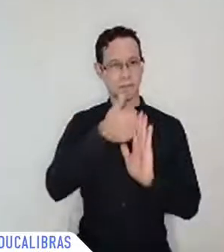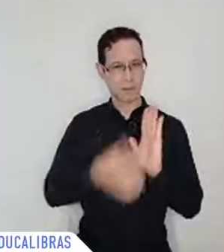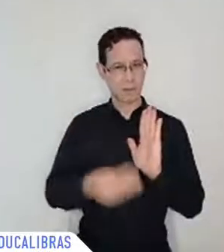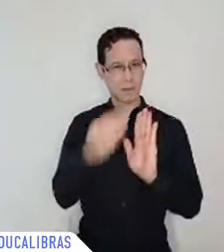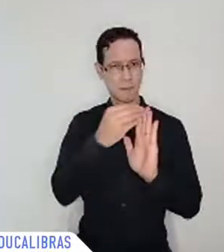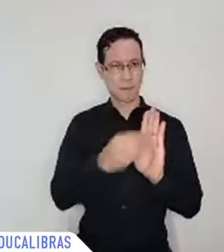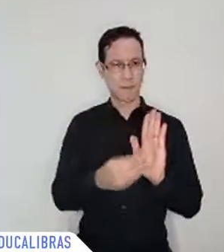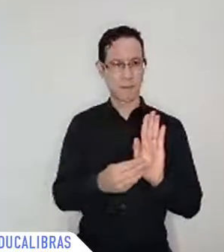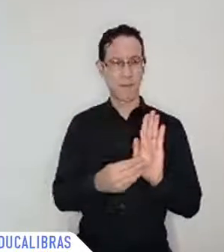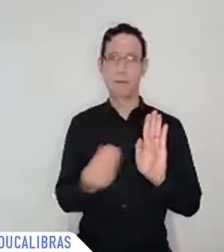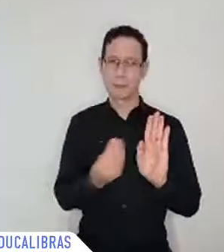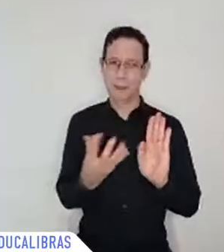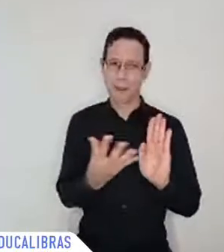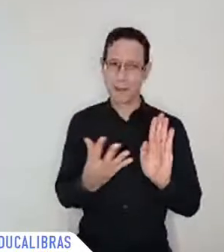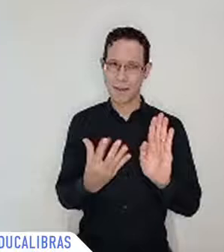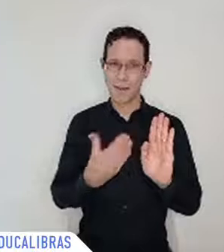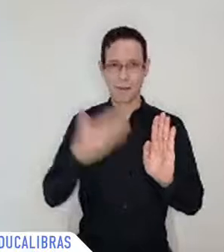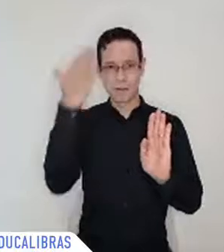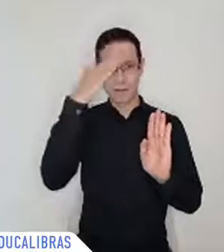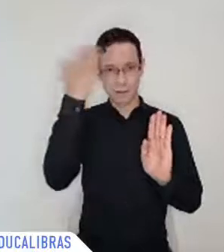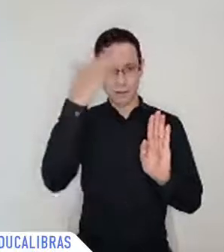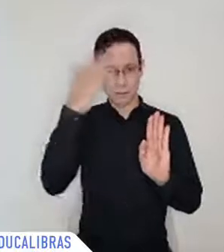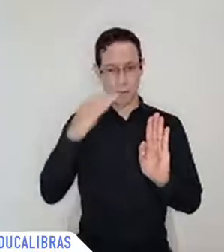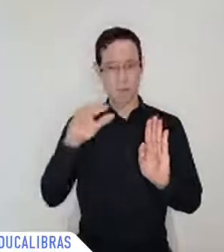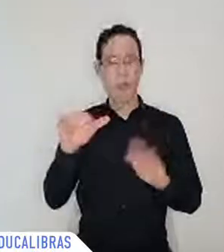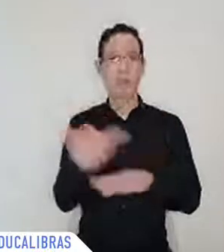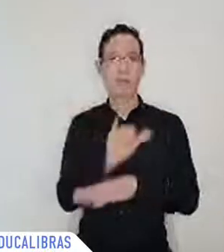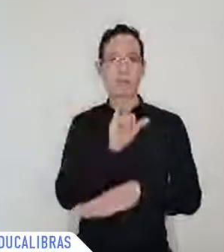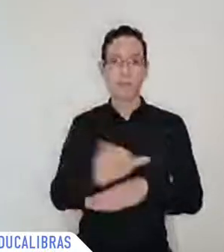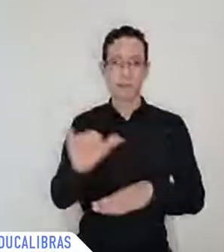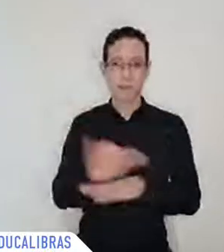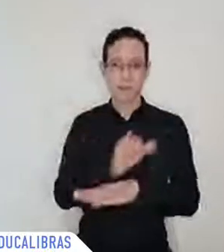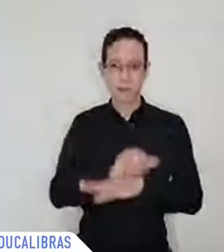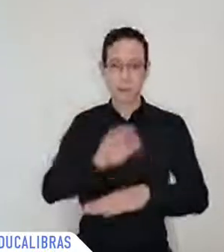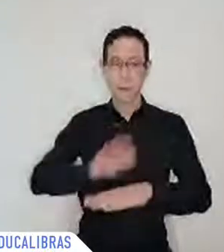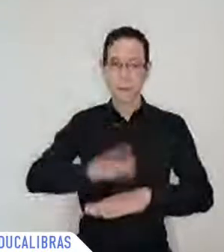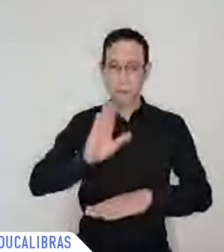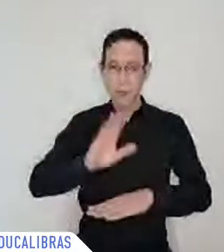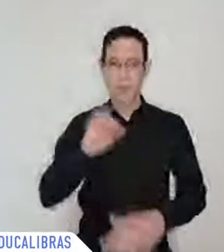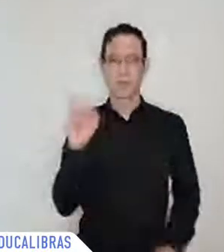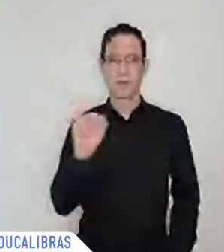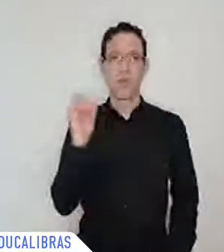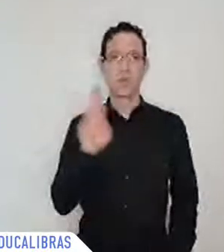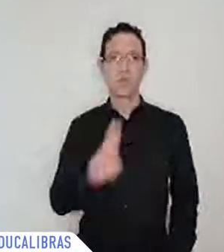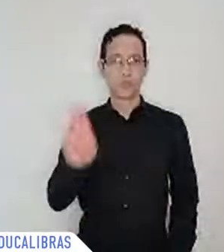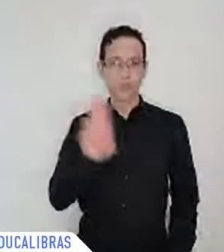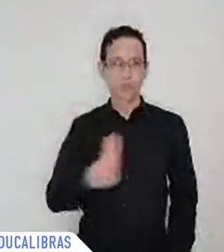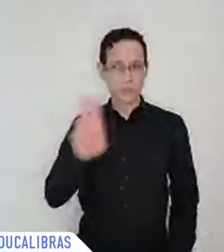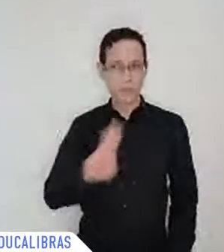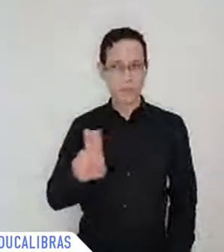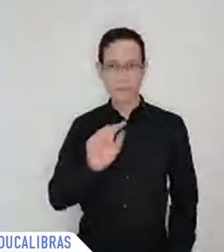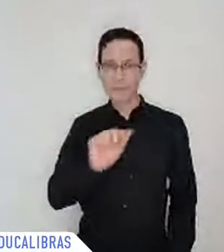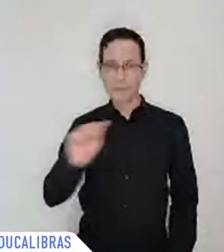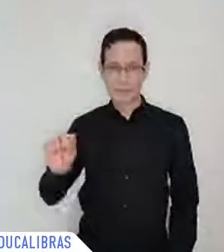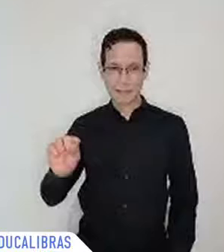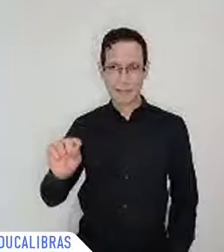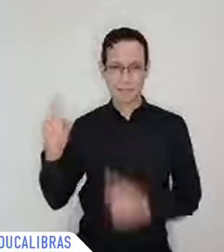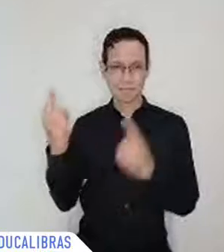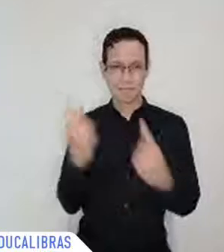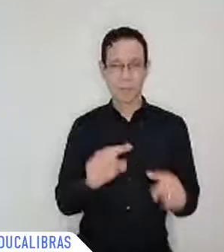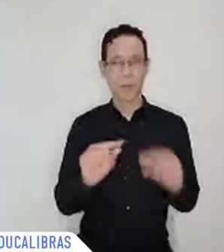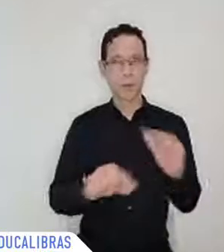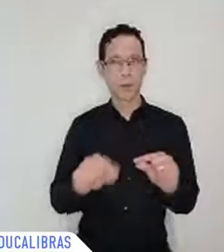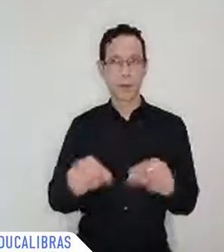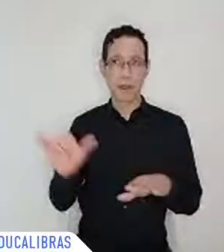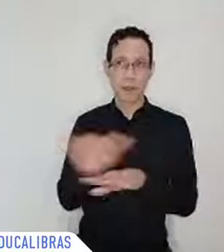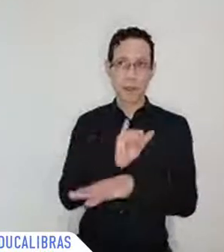launched every 3 months is also an example of this. So we need to know what are